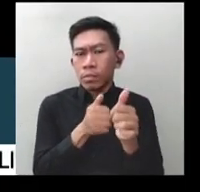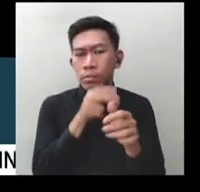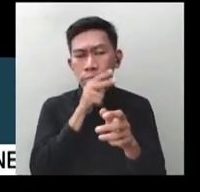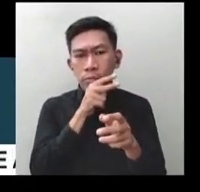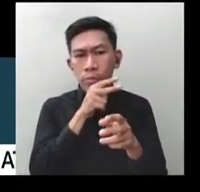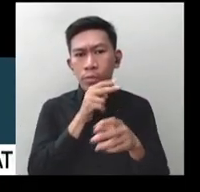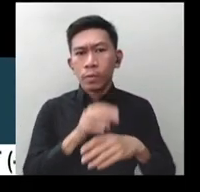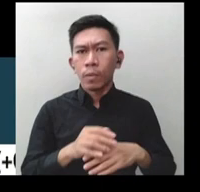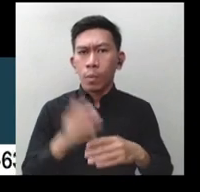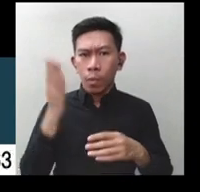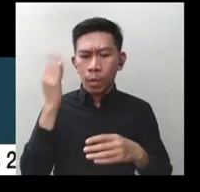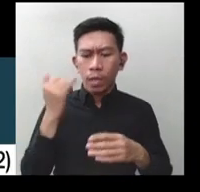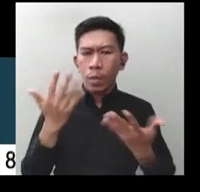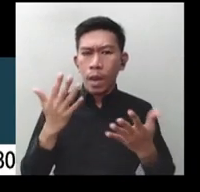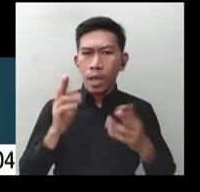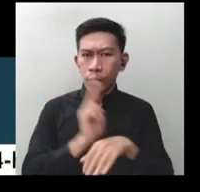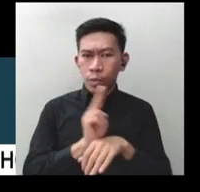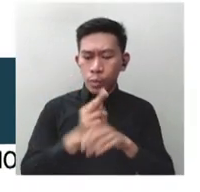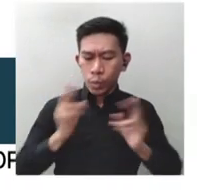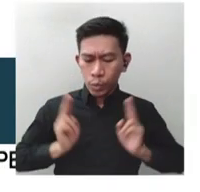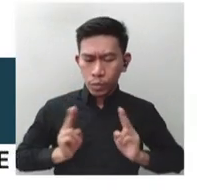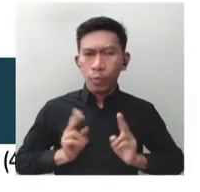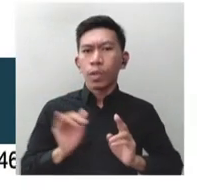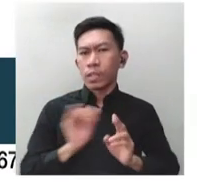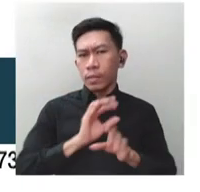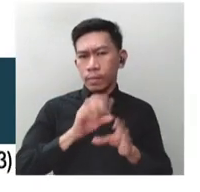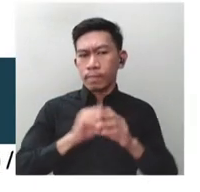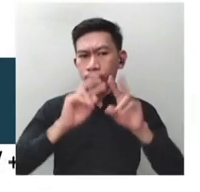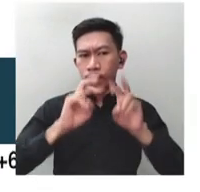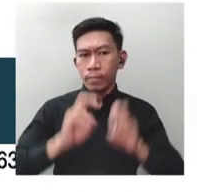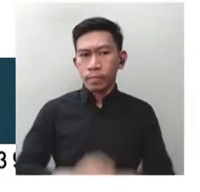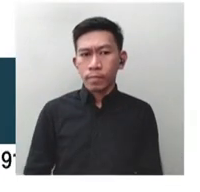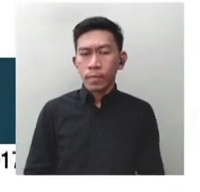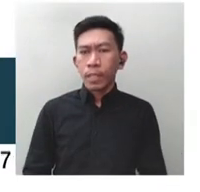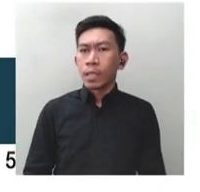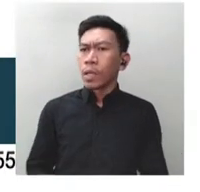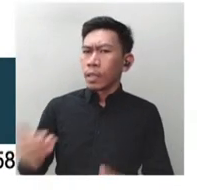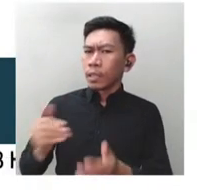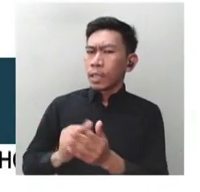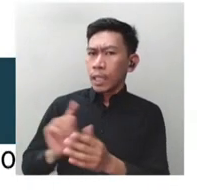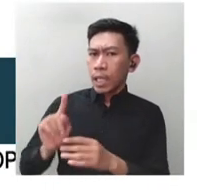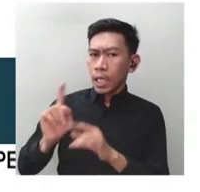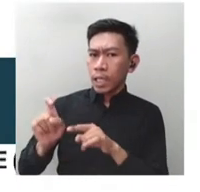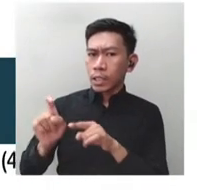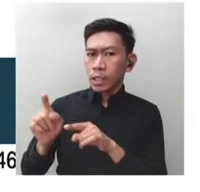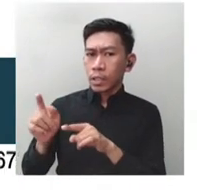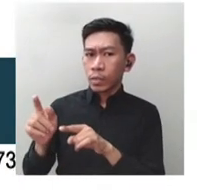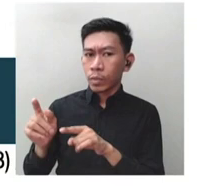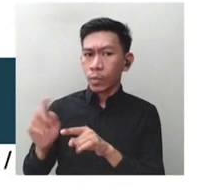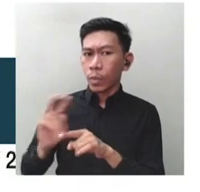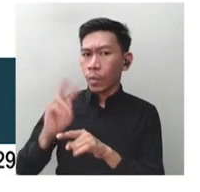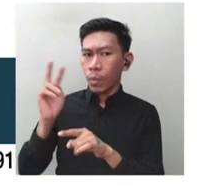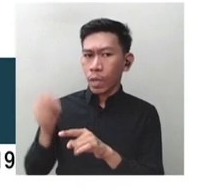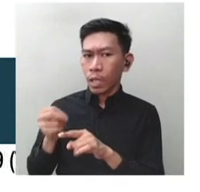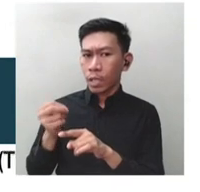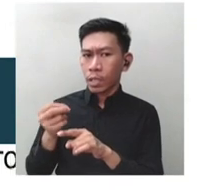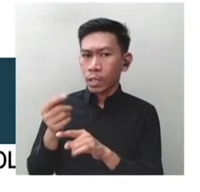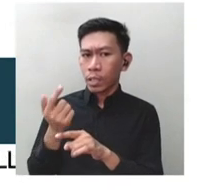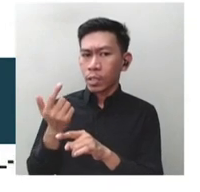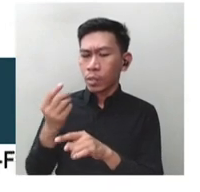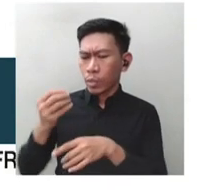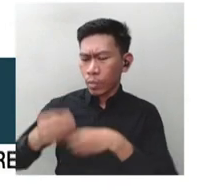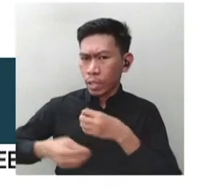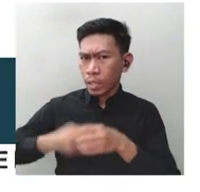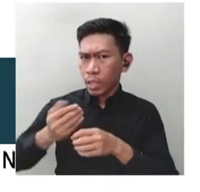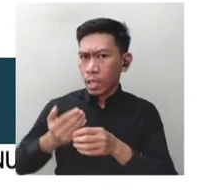clothes. Remind us again, Colonel, how long has it been since they initiated their pursuit operations against